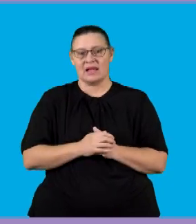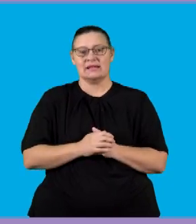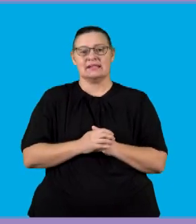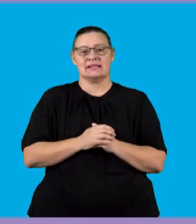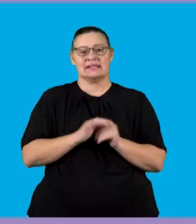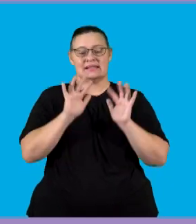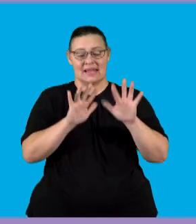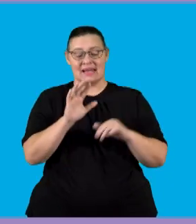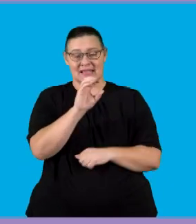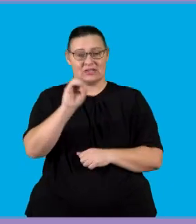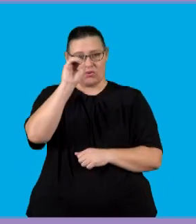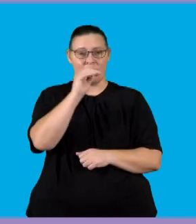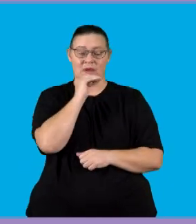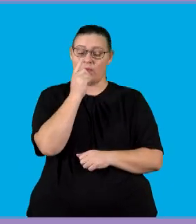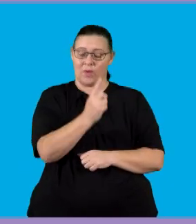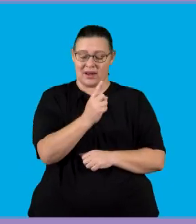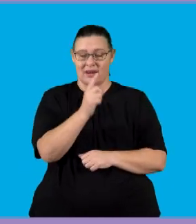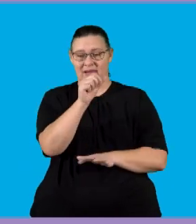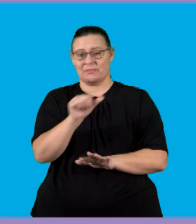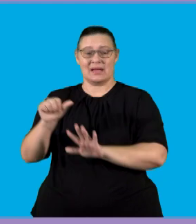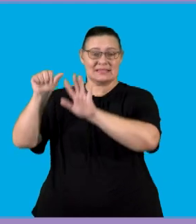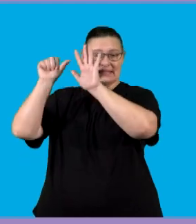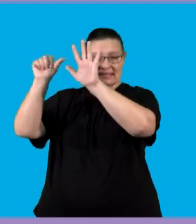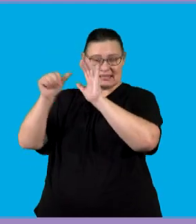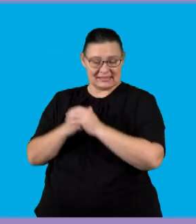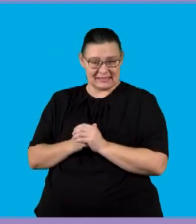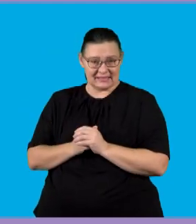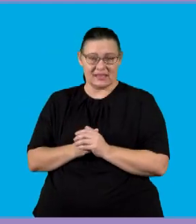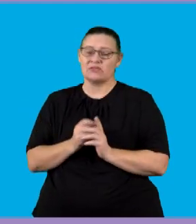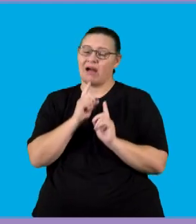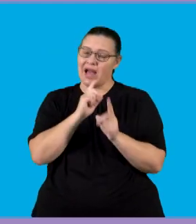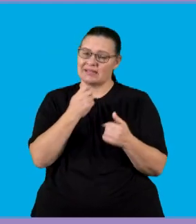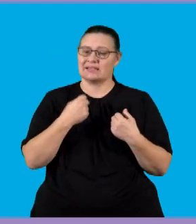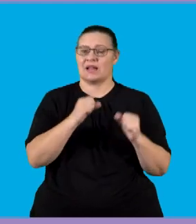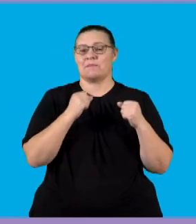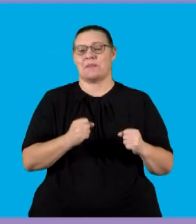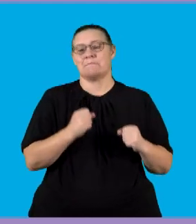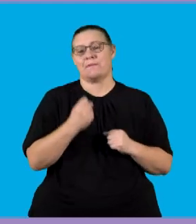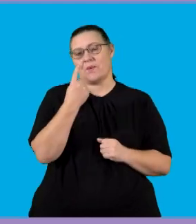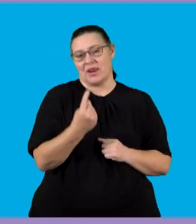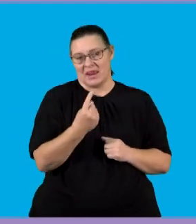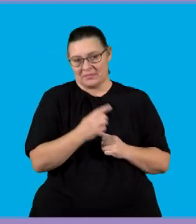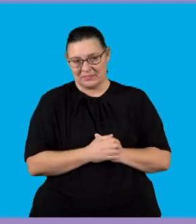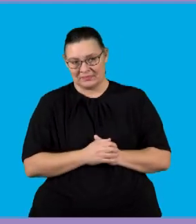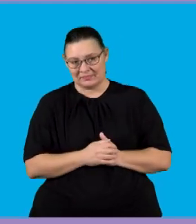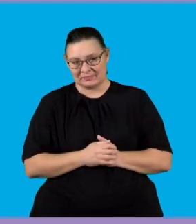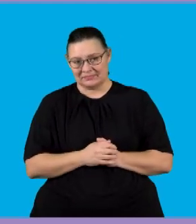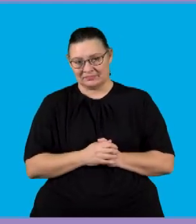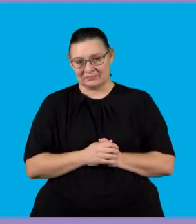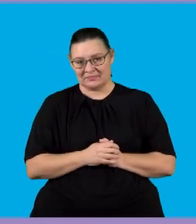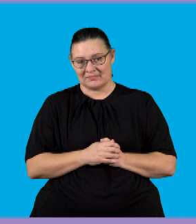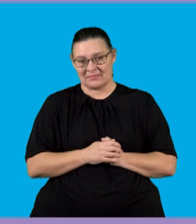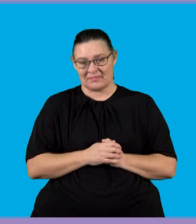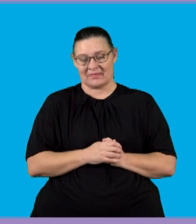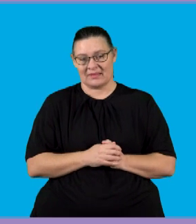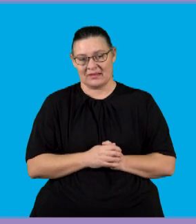that 10 exponent 0 is 1, and this is raised to the exponent 6. Now, that is going to be, remember